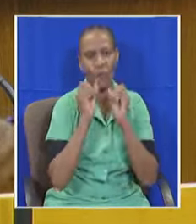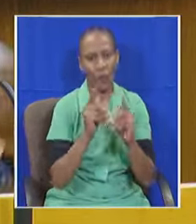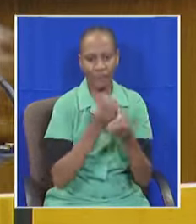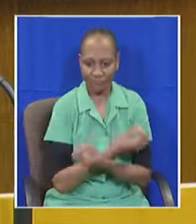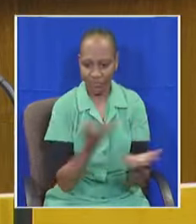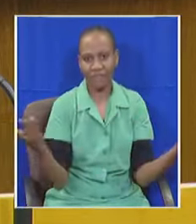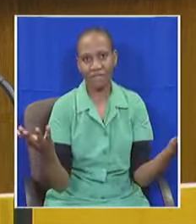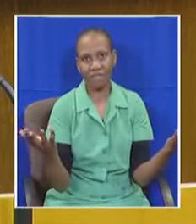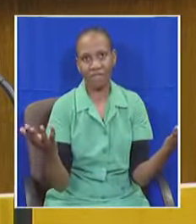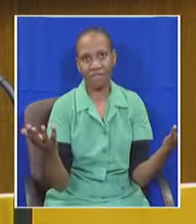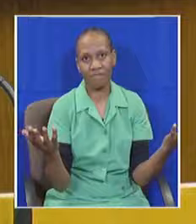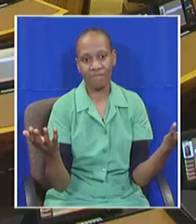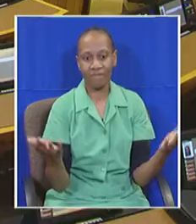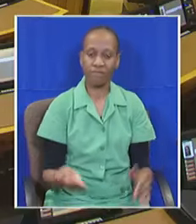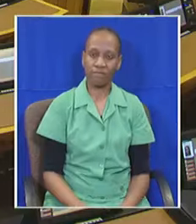all.